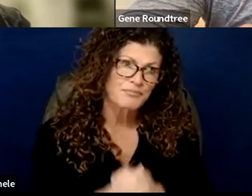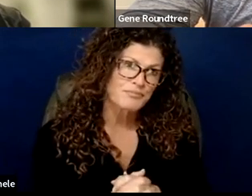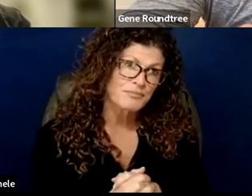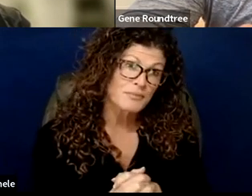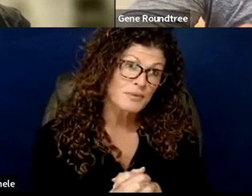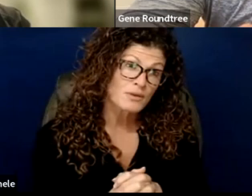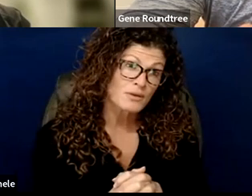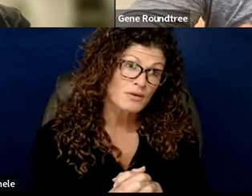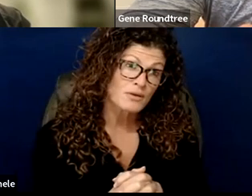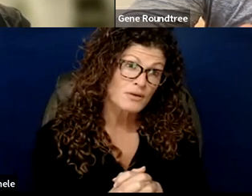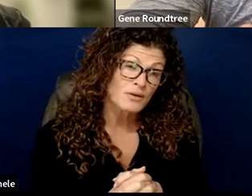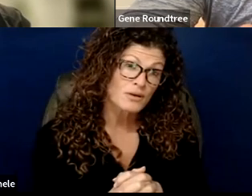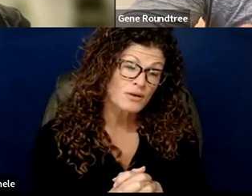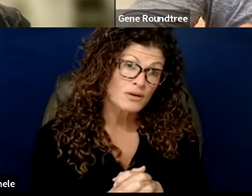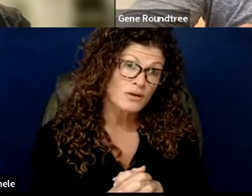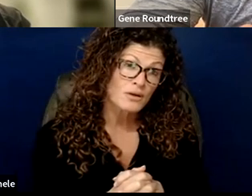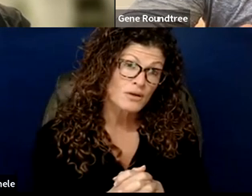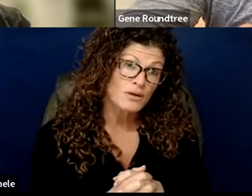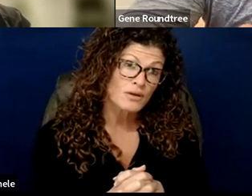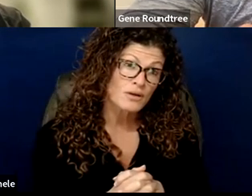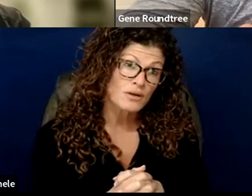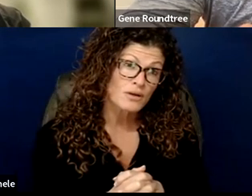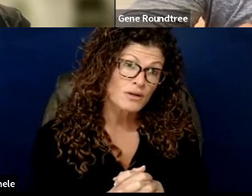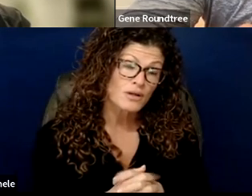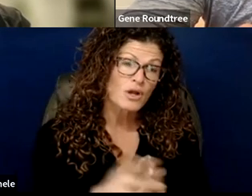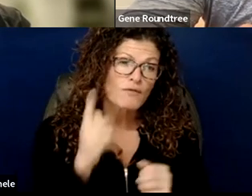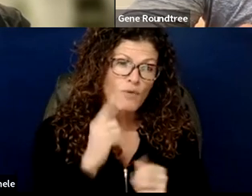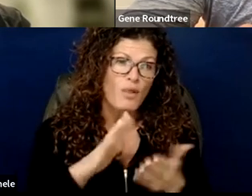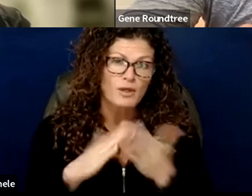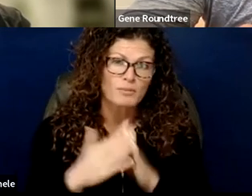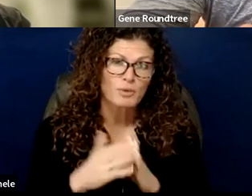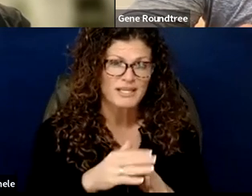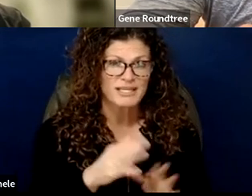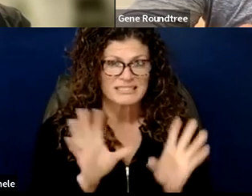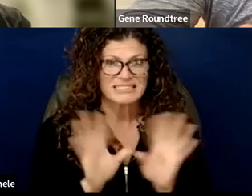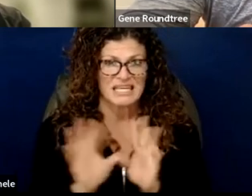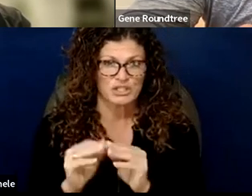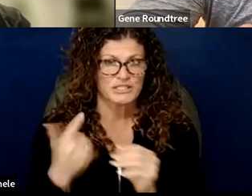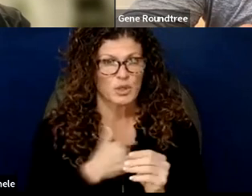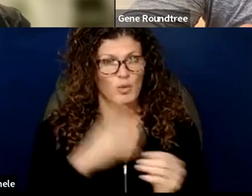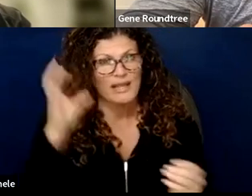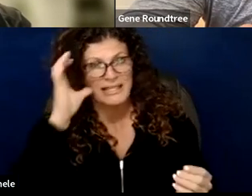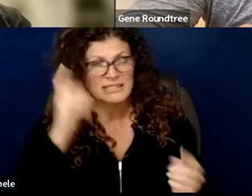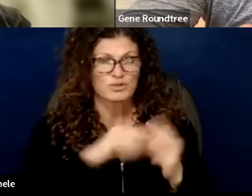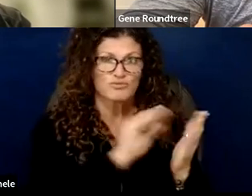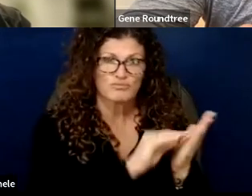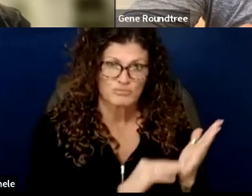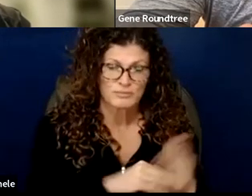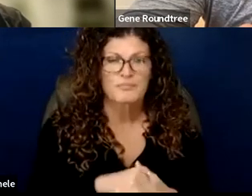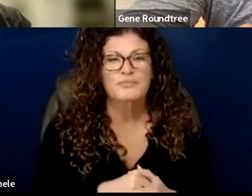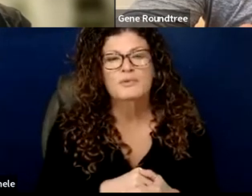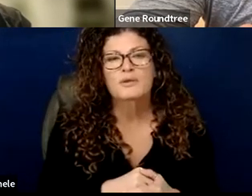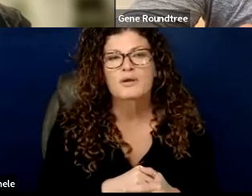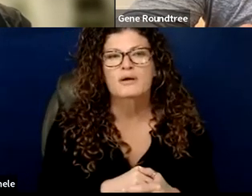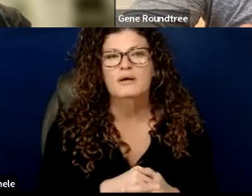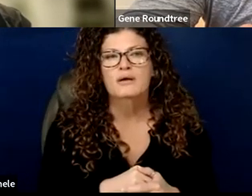for planning the community listening sessions. And maybe we can go through some